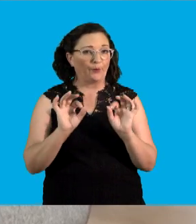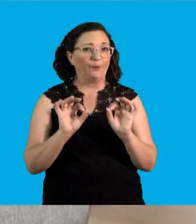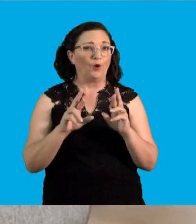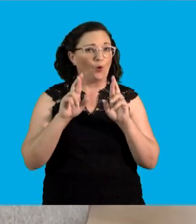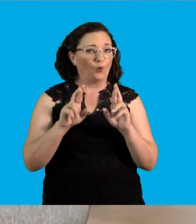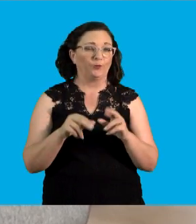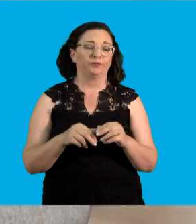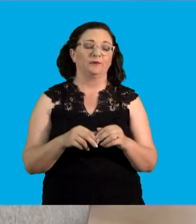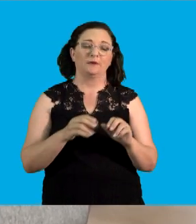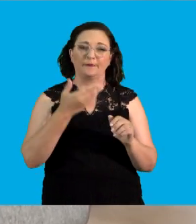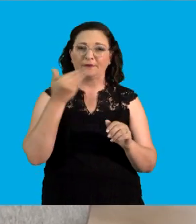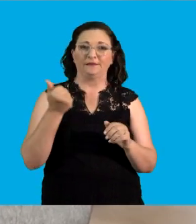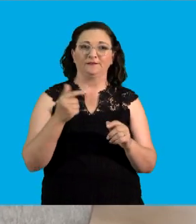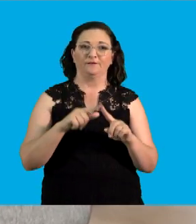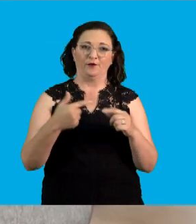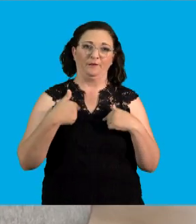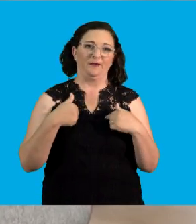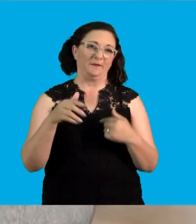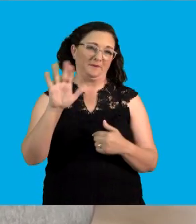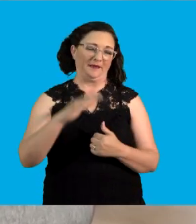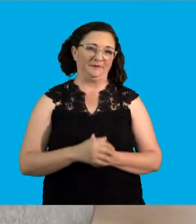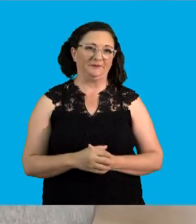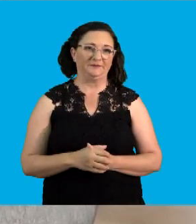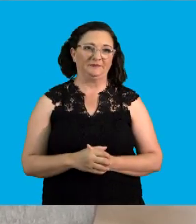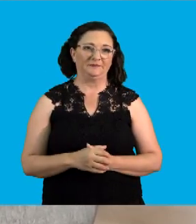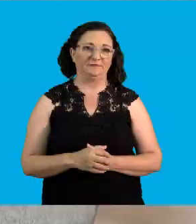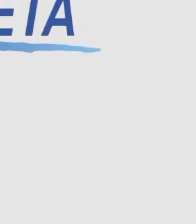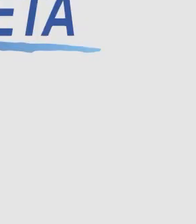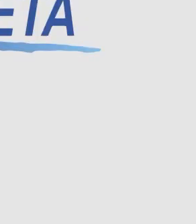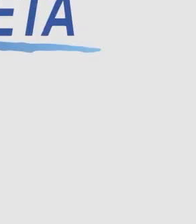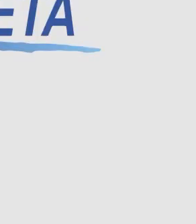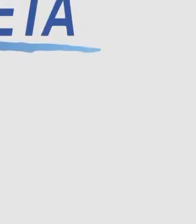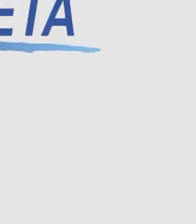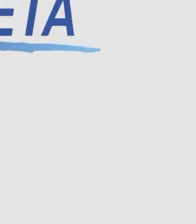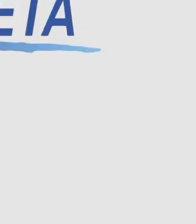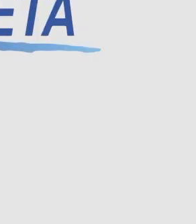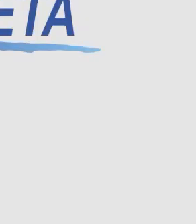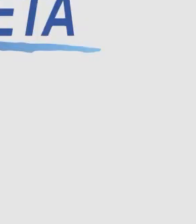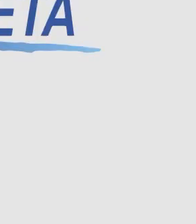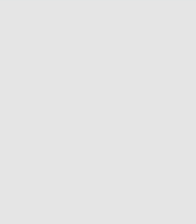exams. I wish you all the best. From me, Ms. Mabue, goodbye.